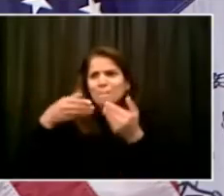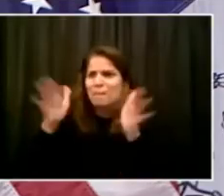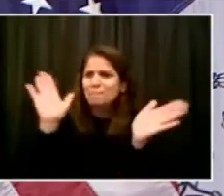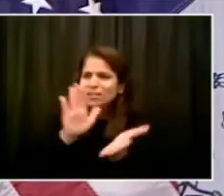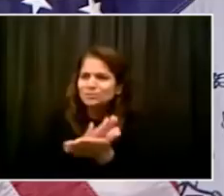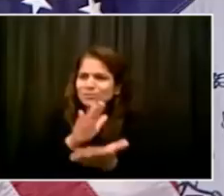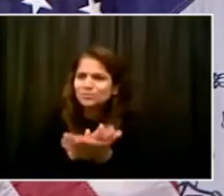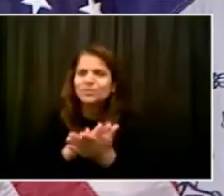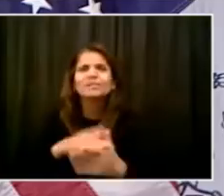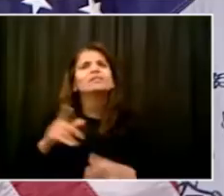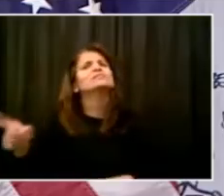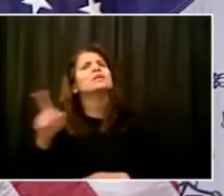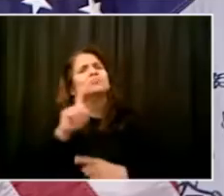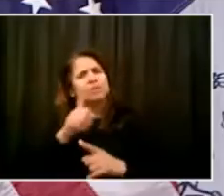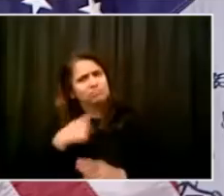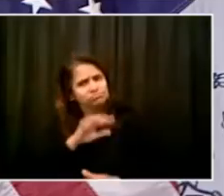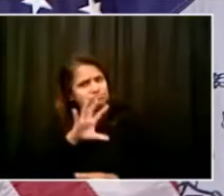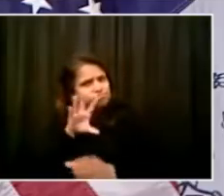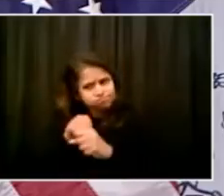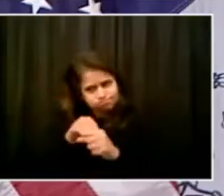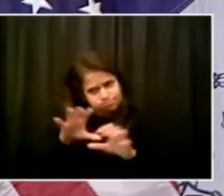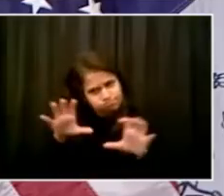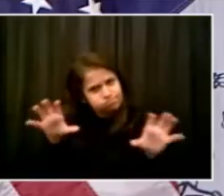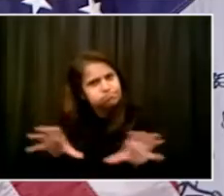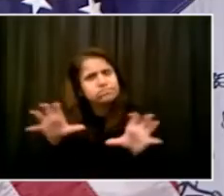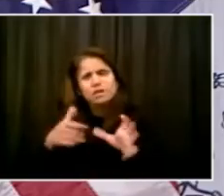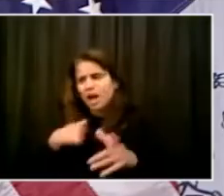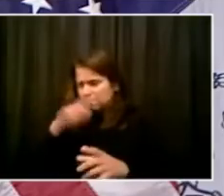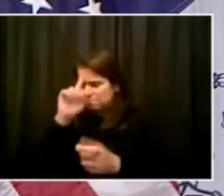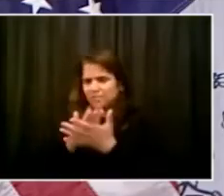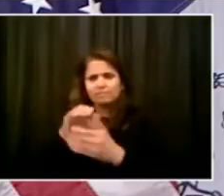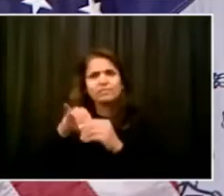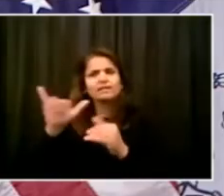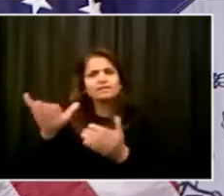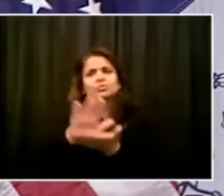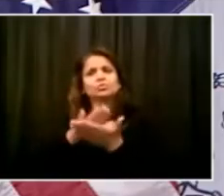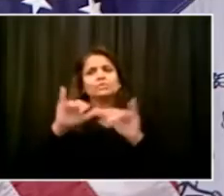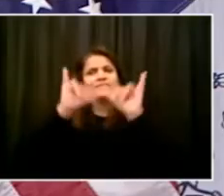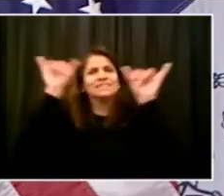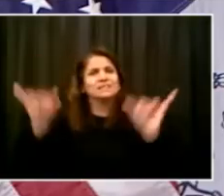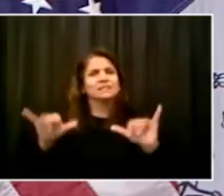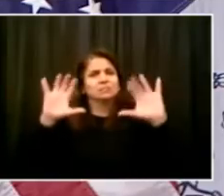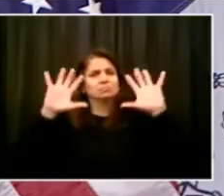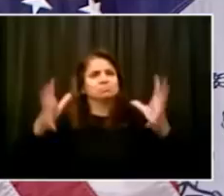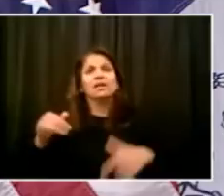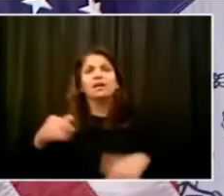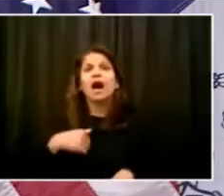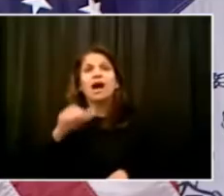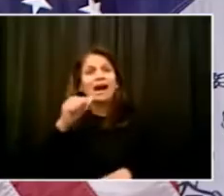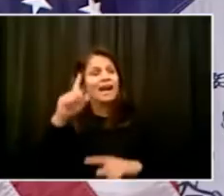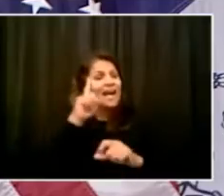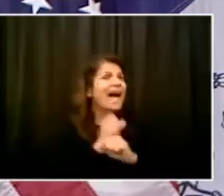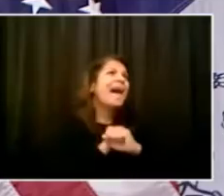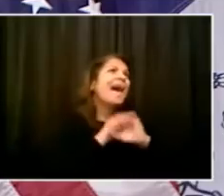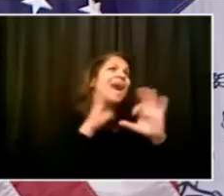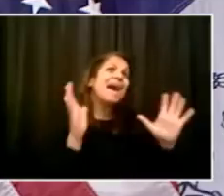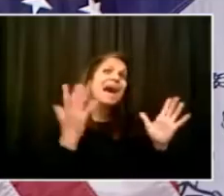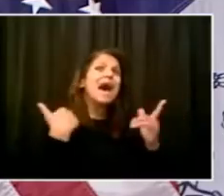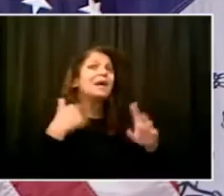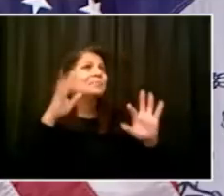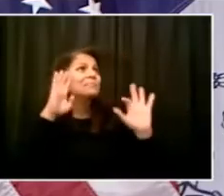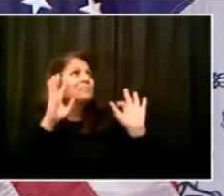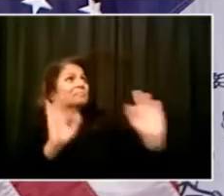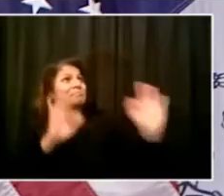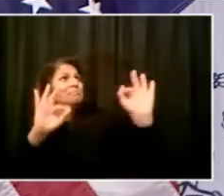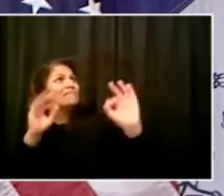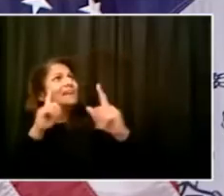I am not thinking abstractly. I'm thinking very humanly, very, grassroots. Yeah, it takes a lot to bring it together. And